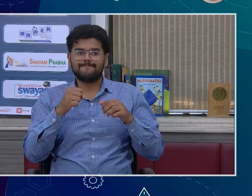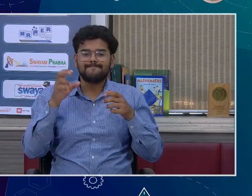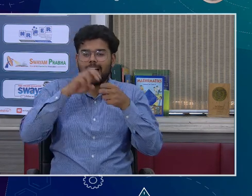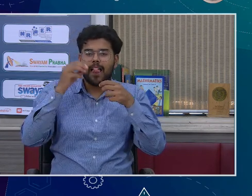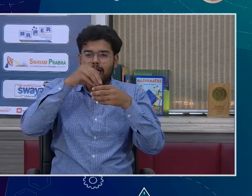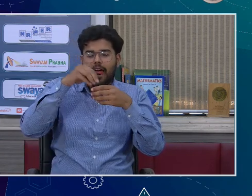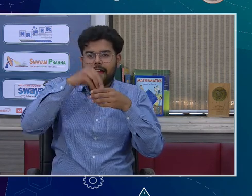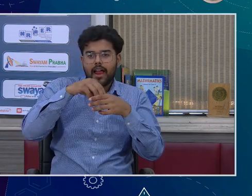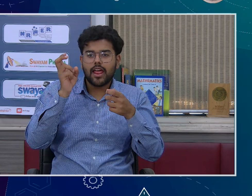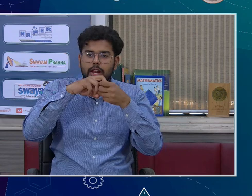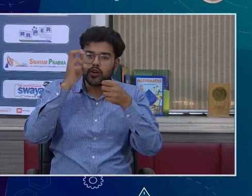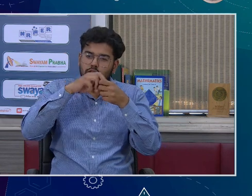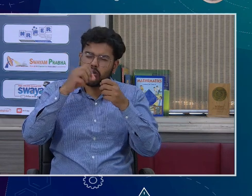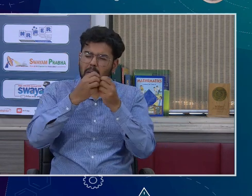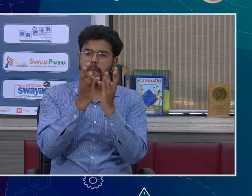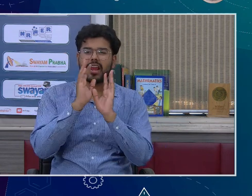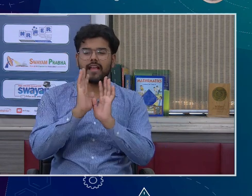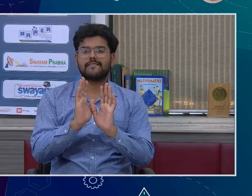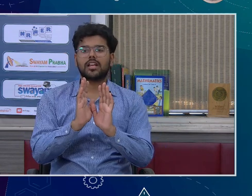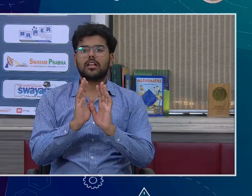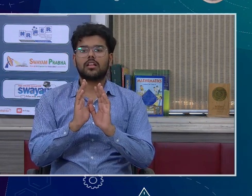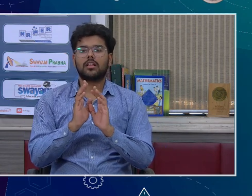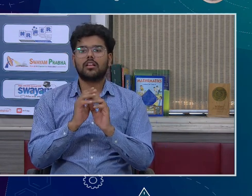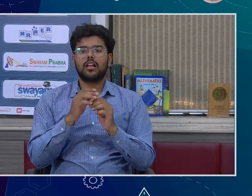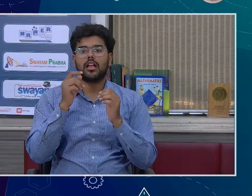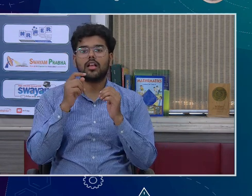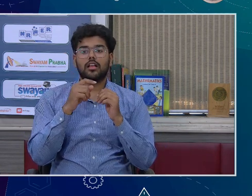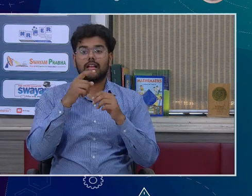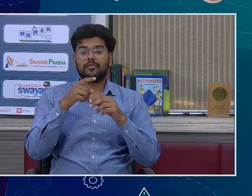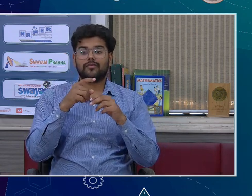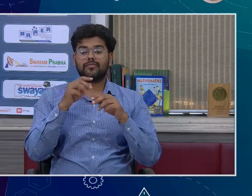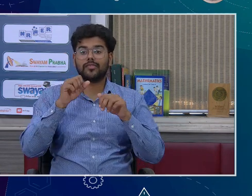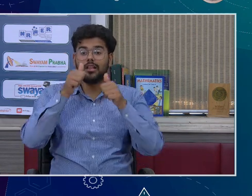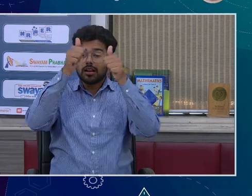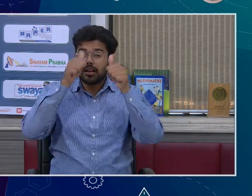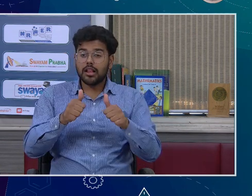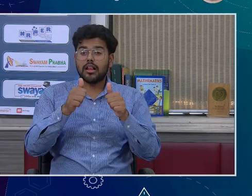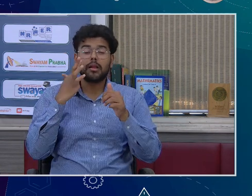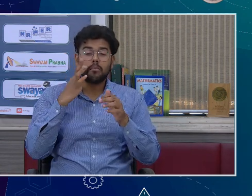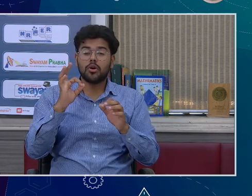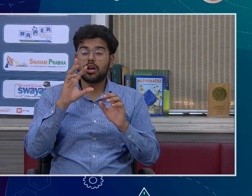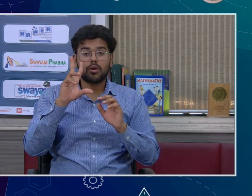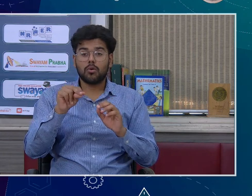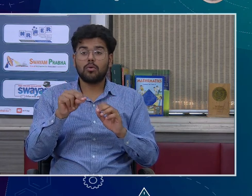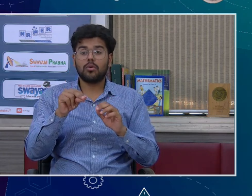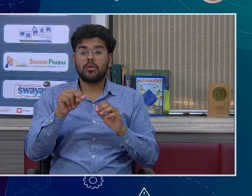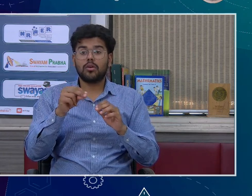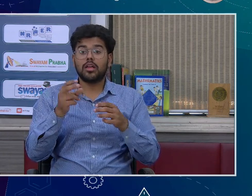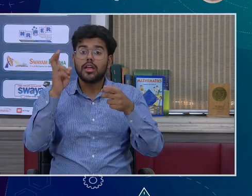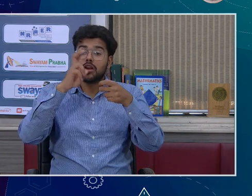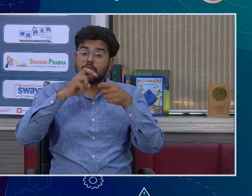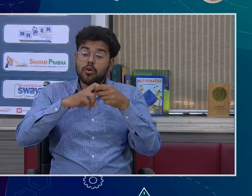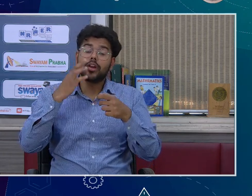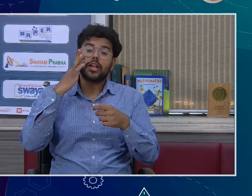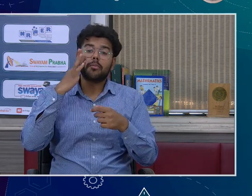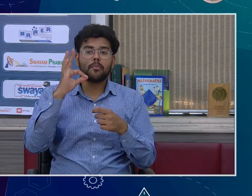participation is what is most important. The end result is not important. The process of going through the participation is very, very important. And